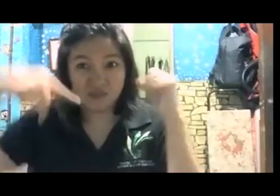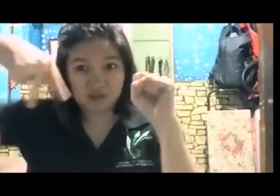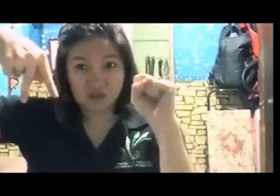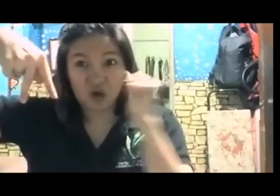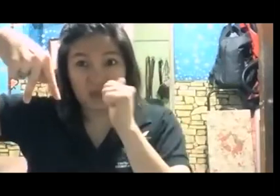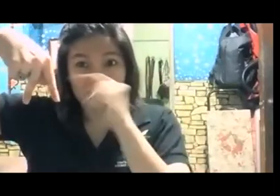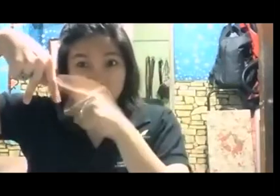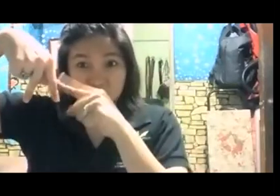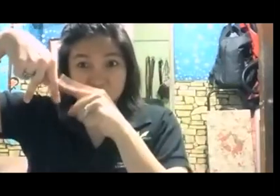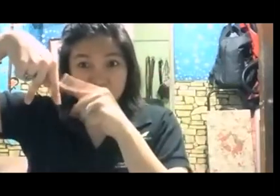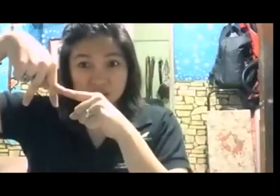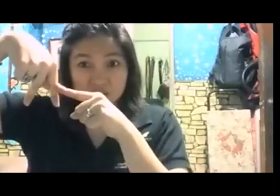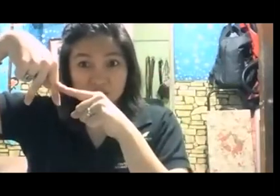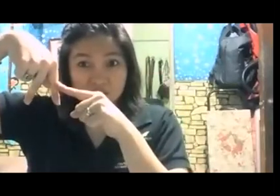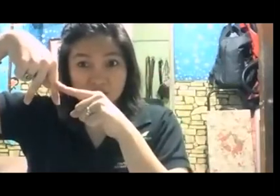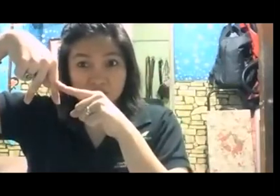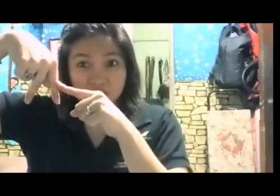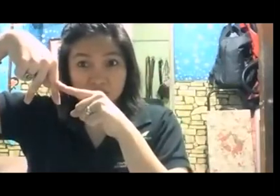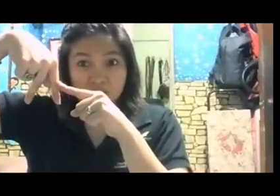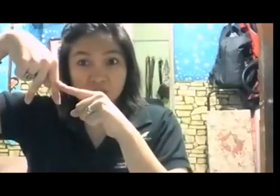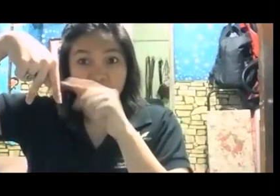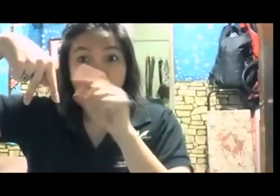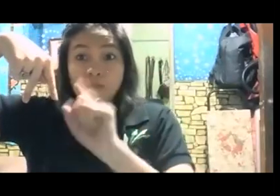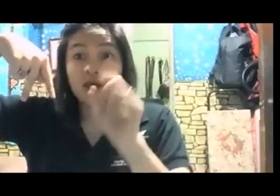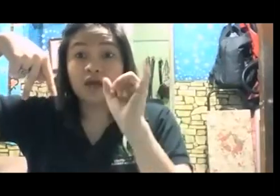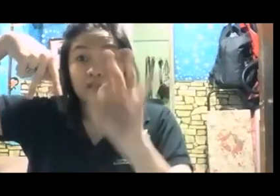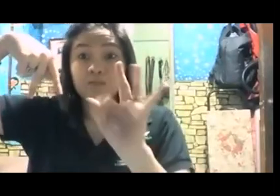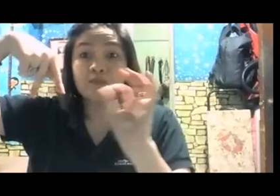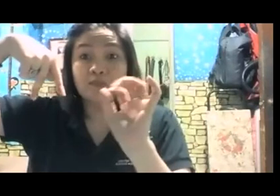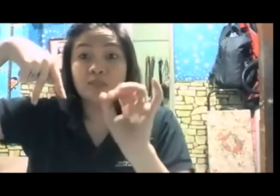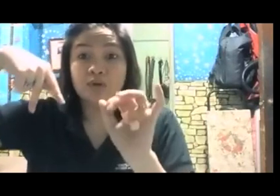have do you have the non-manual in this sentence?